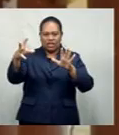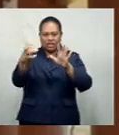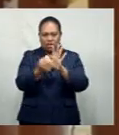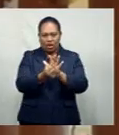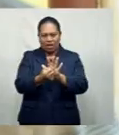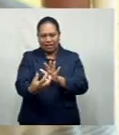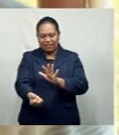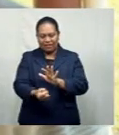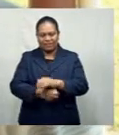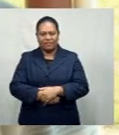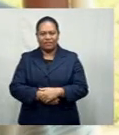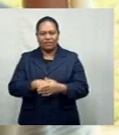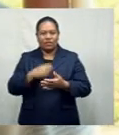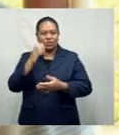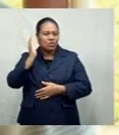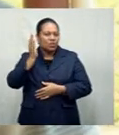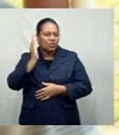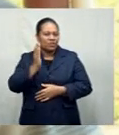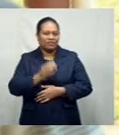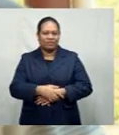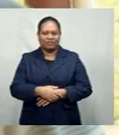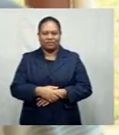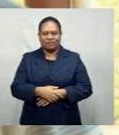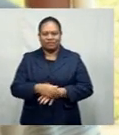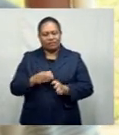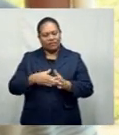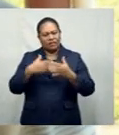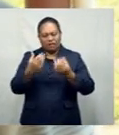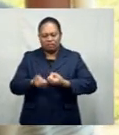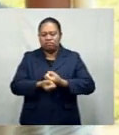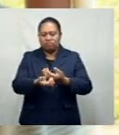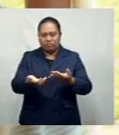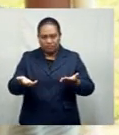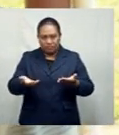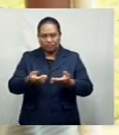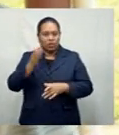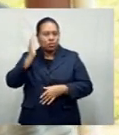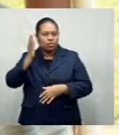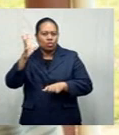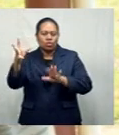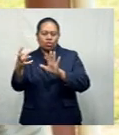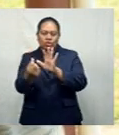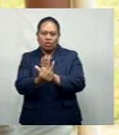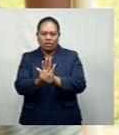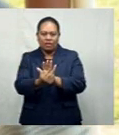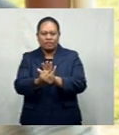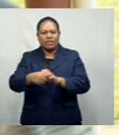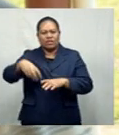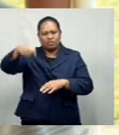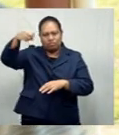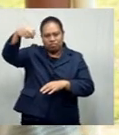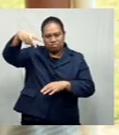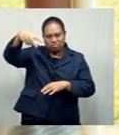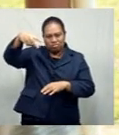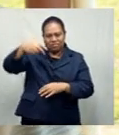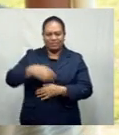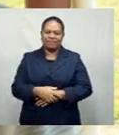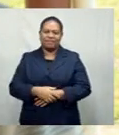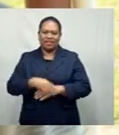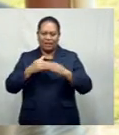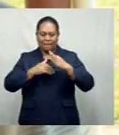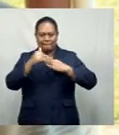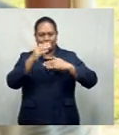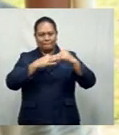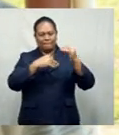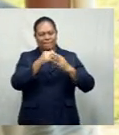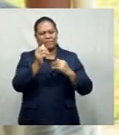school. We thought of giving the solar system to the school and installing lights, and we built a